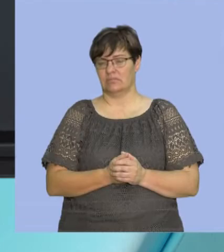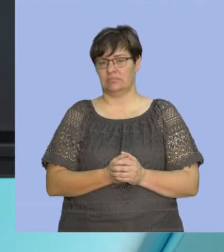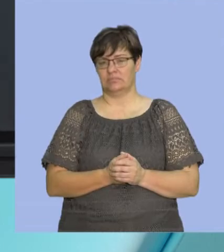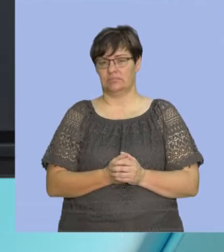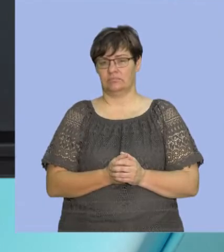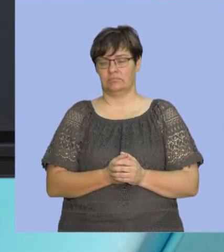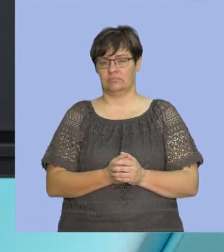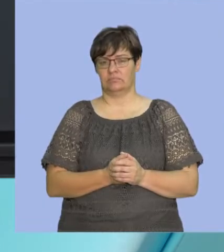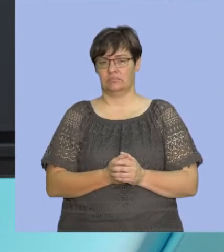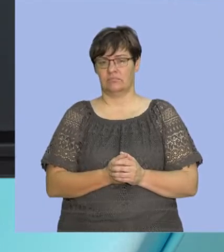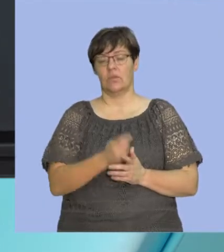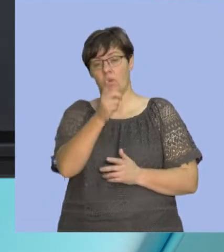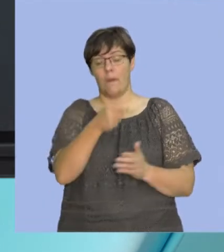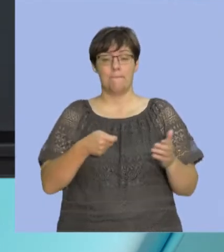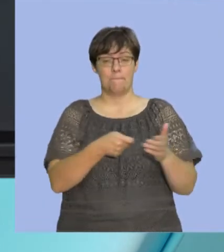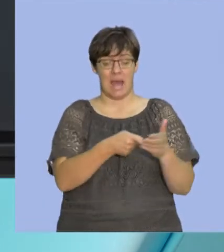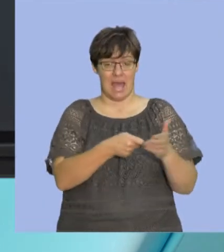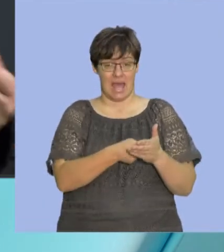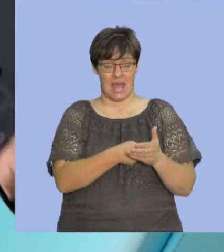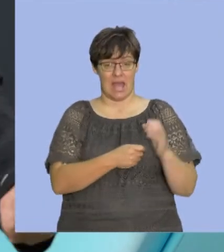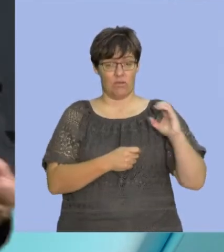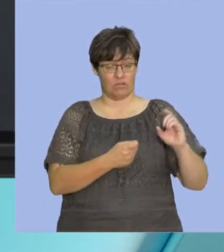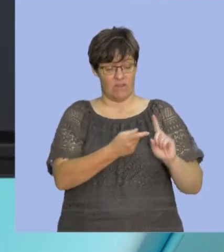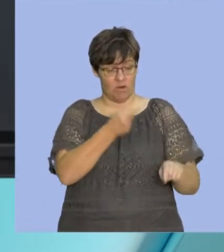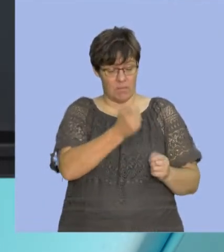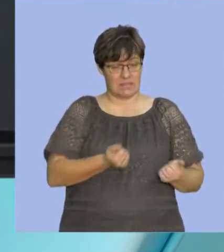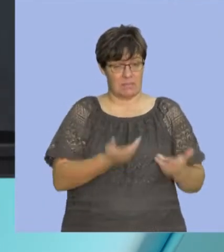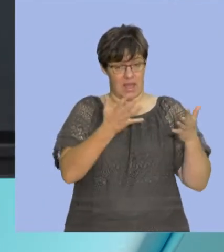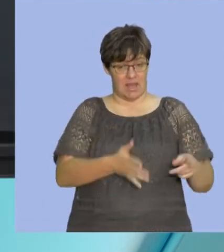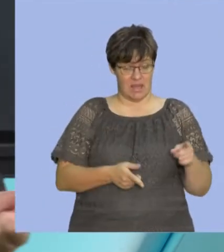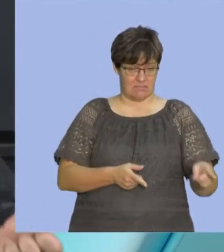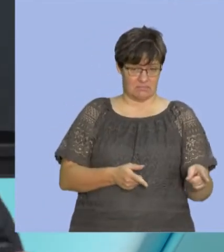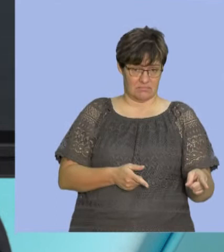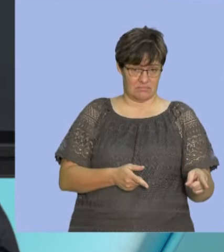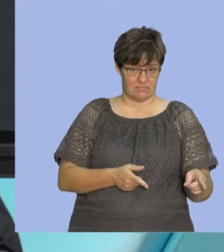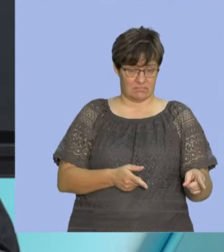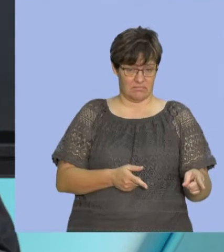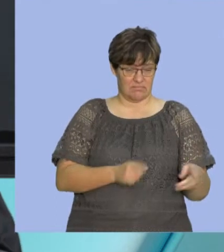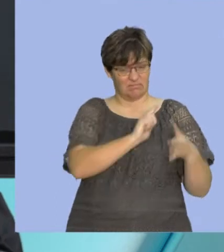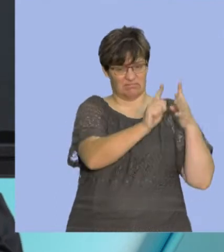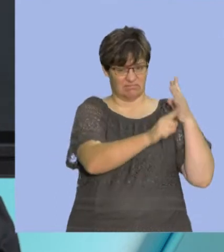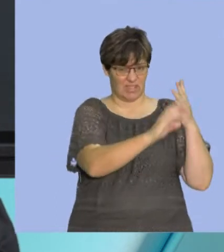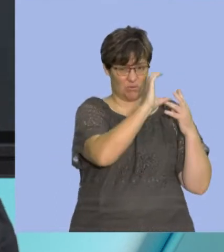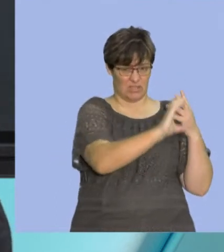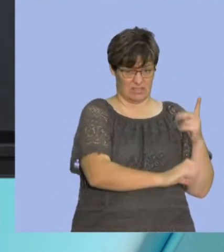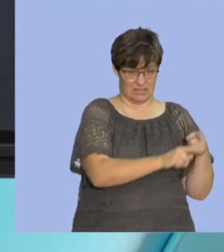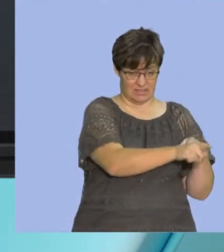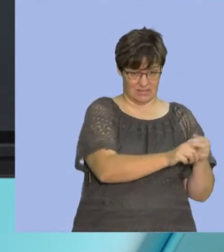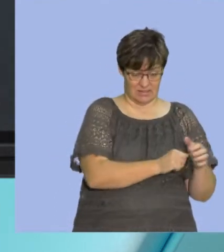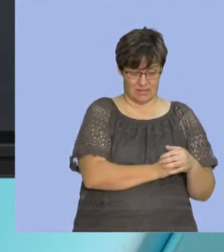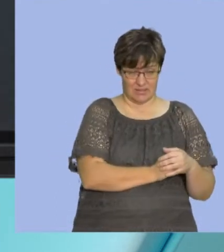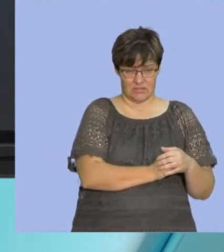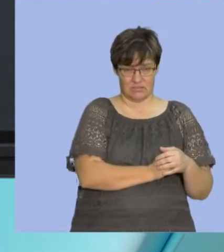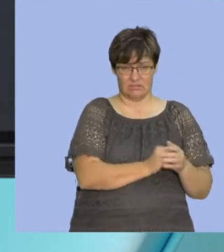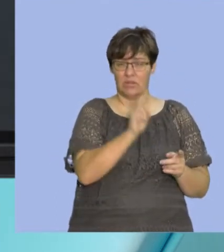You are buying goods on credit from your suppliers, namely your creditors, right?